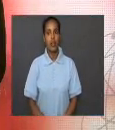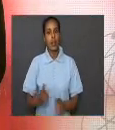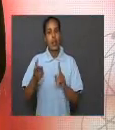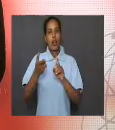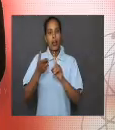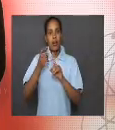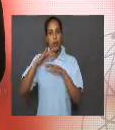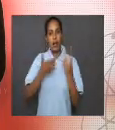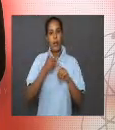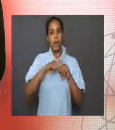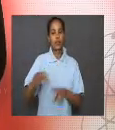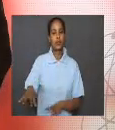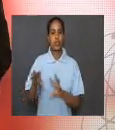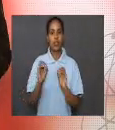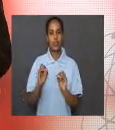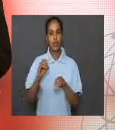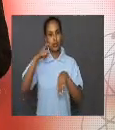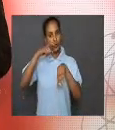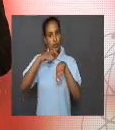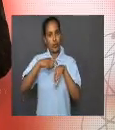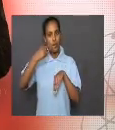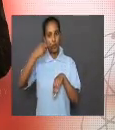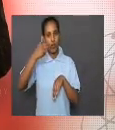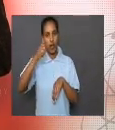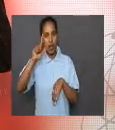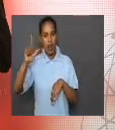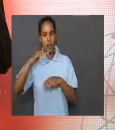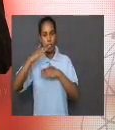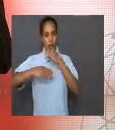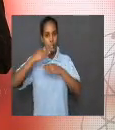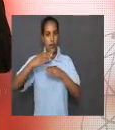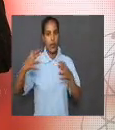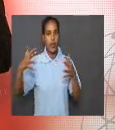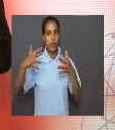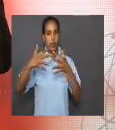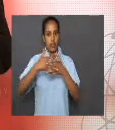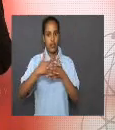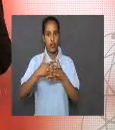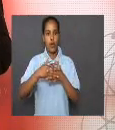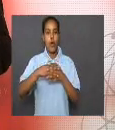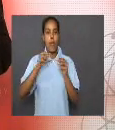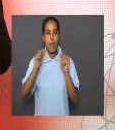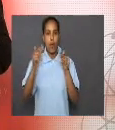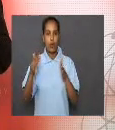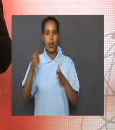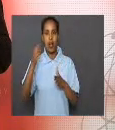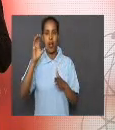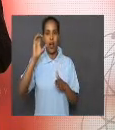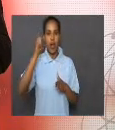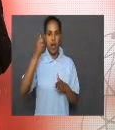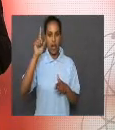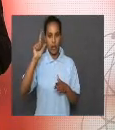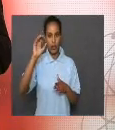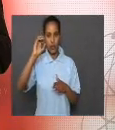Welcome back, students. During the Hall process, a mixture of molten aluminium oxide